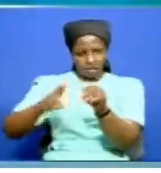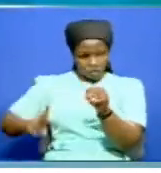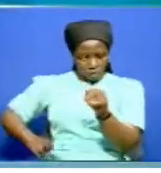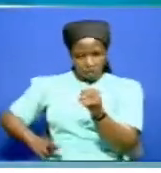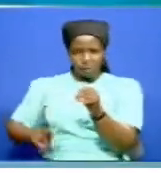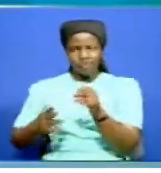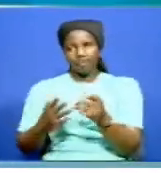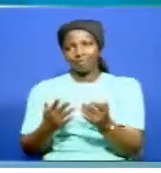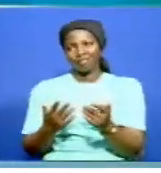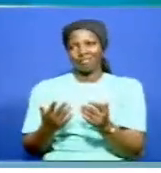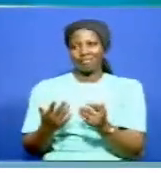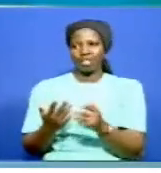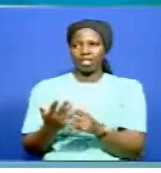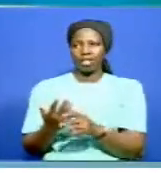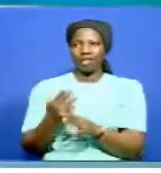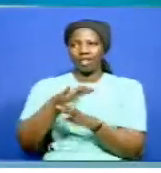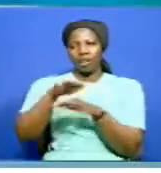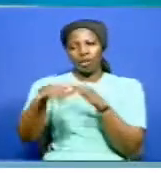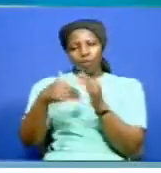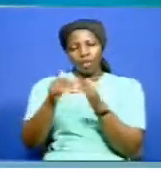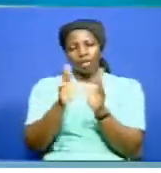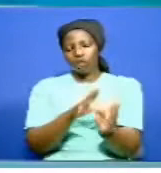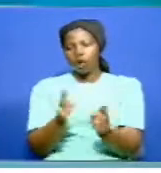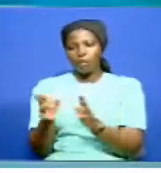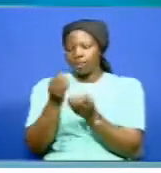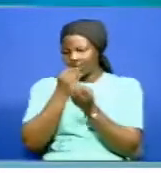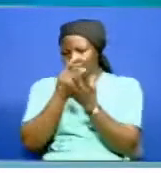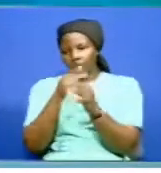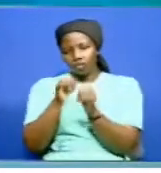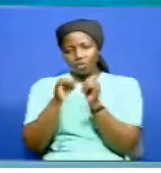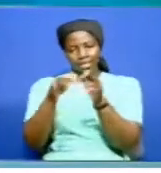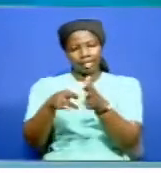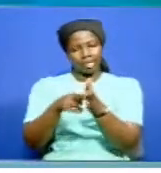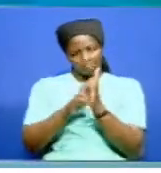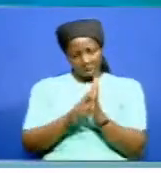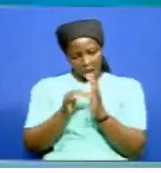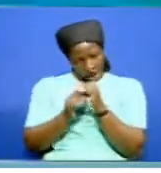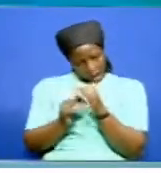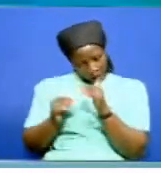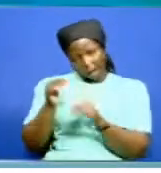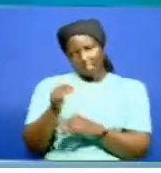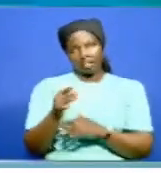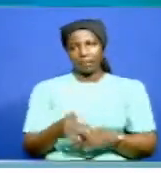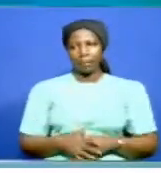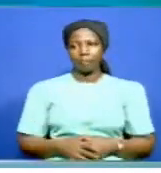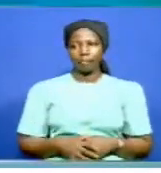normal, the information that is required. After that,